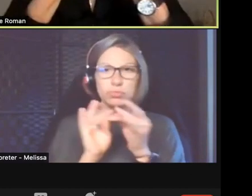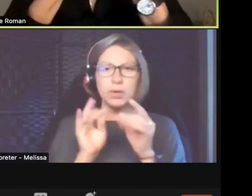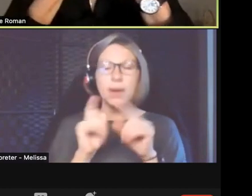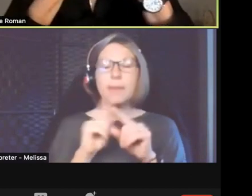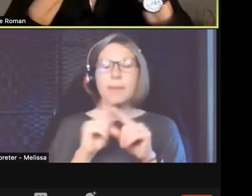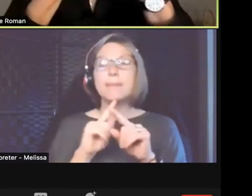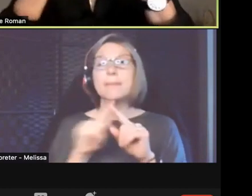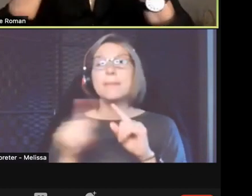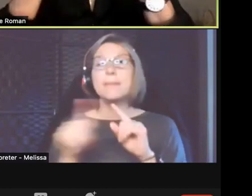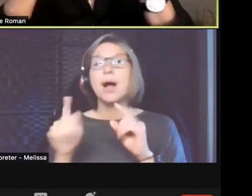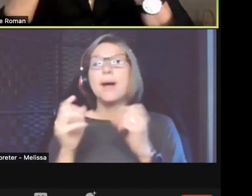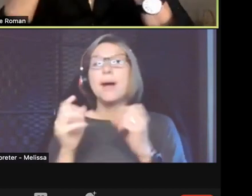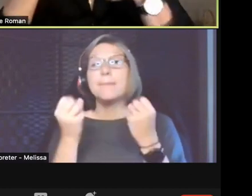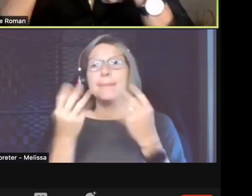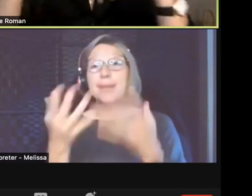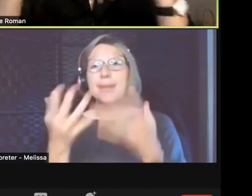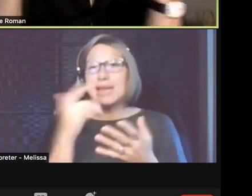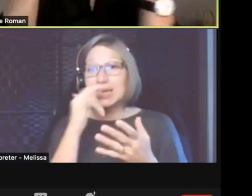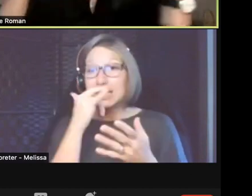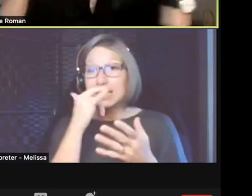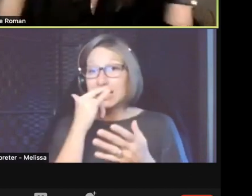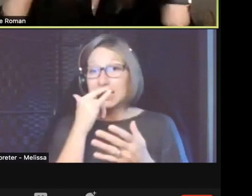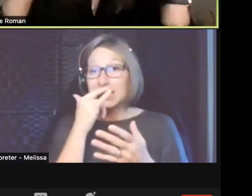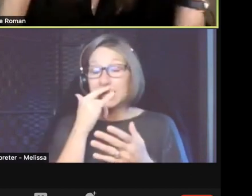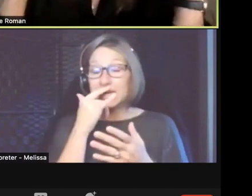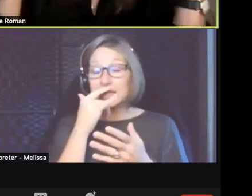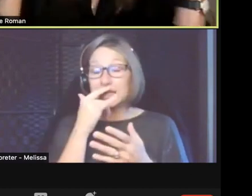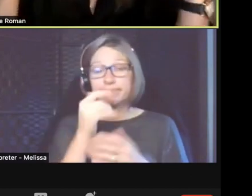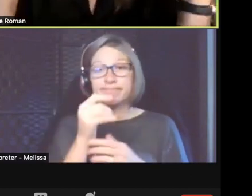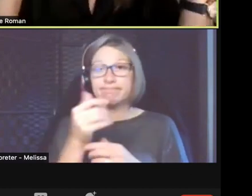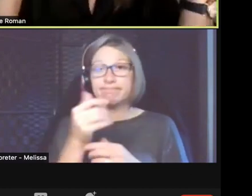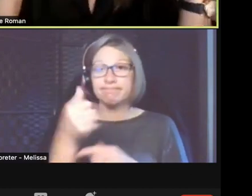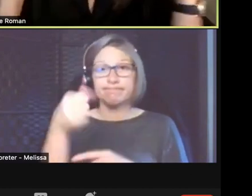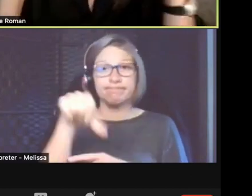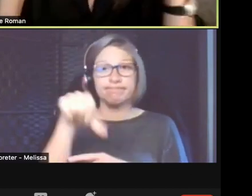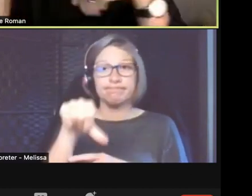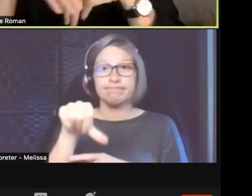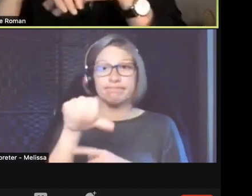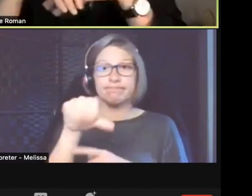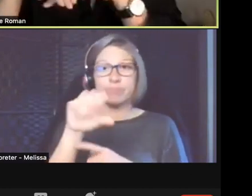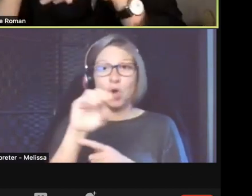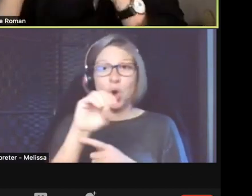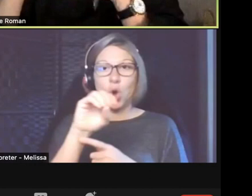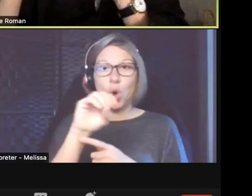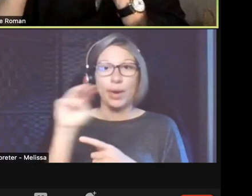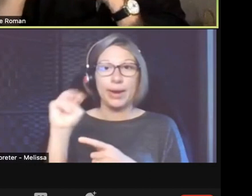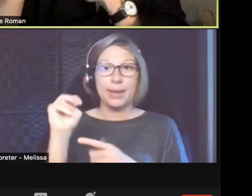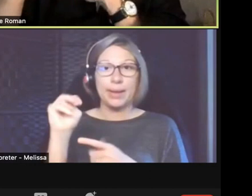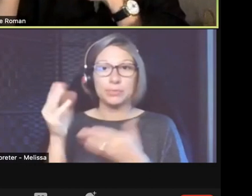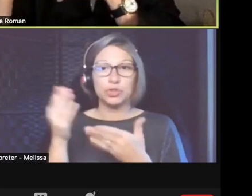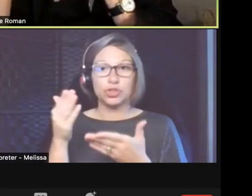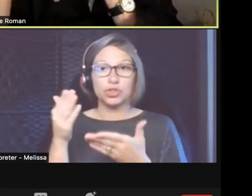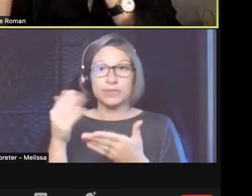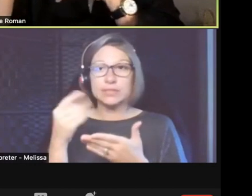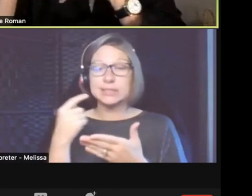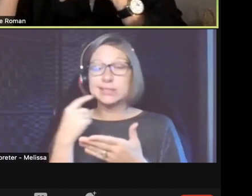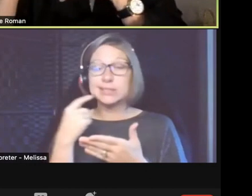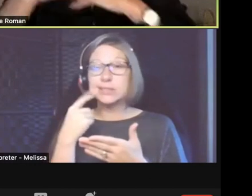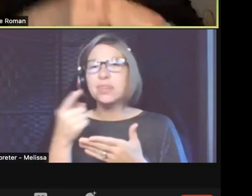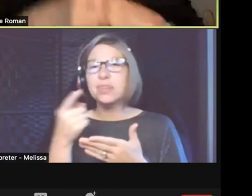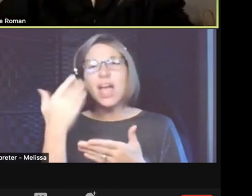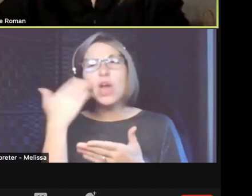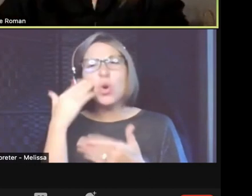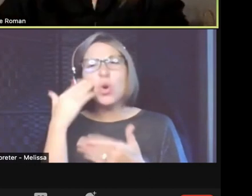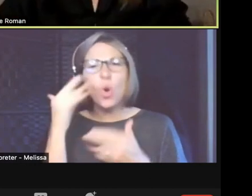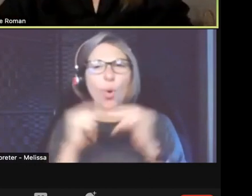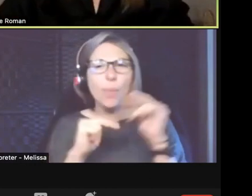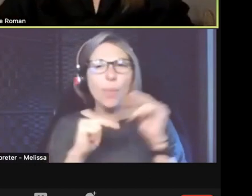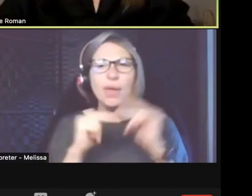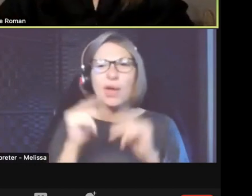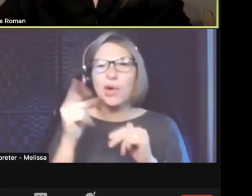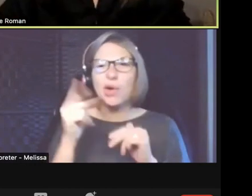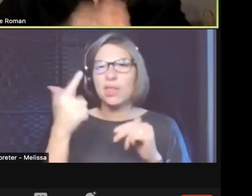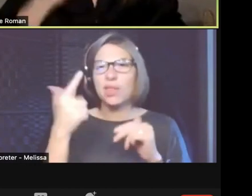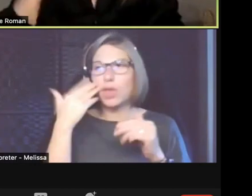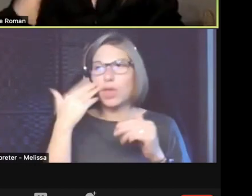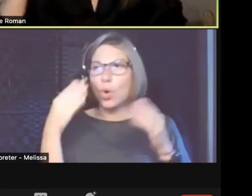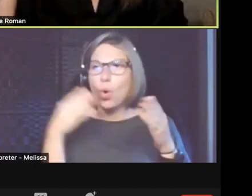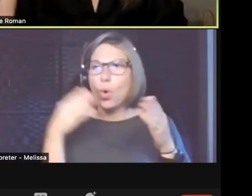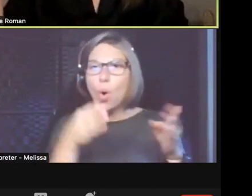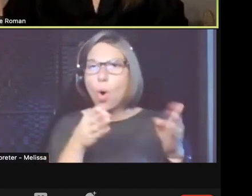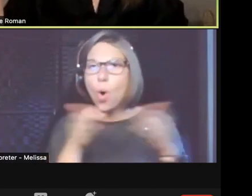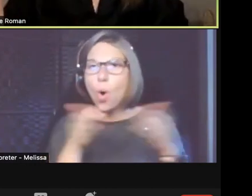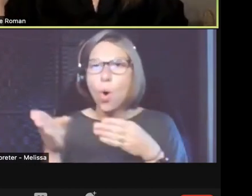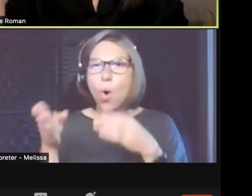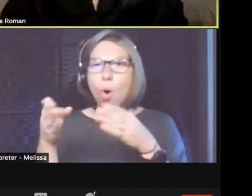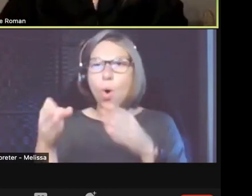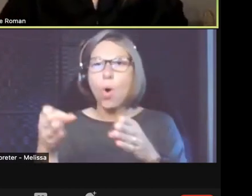O&M services because people will say, well, they know this building, they know this classroom, they know the hallway. But if you were to